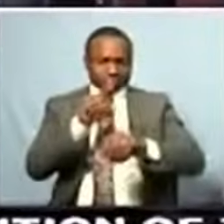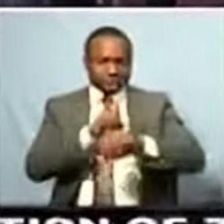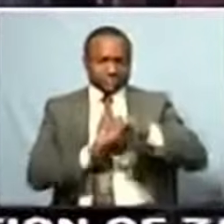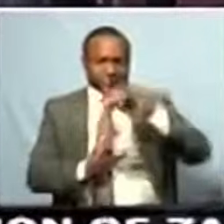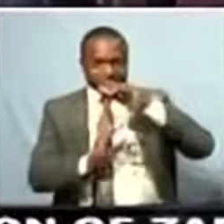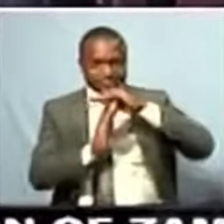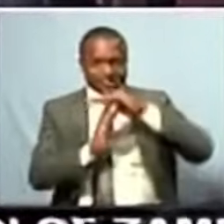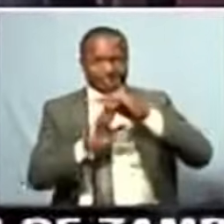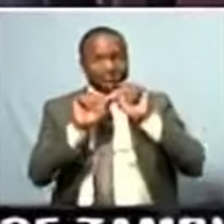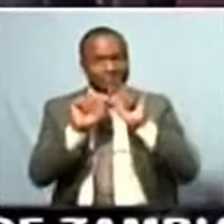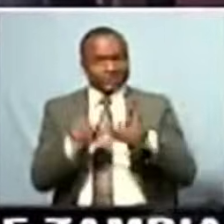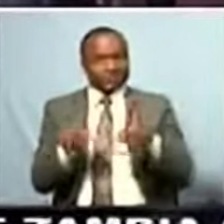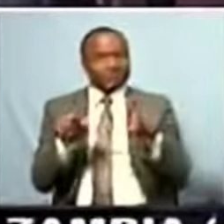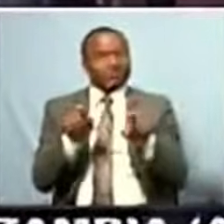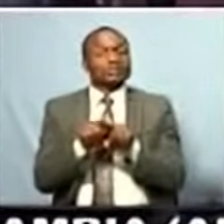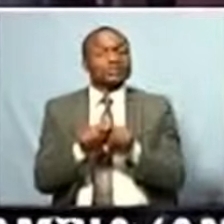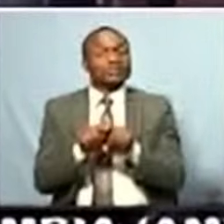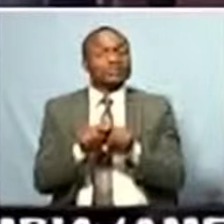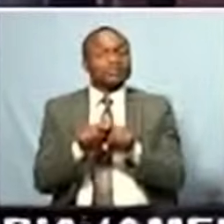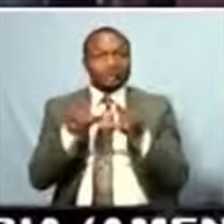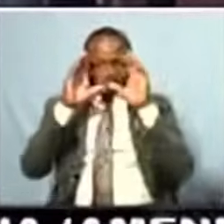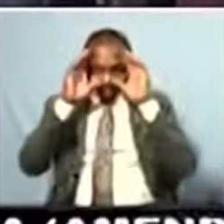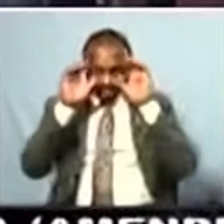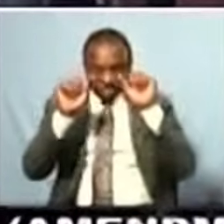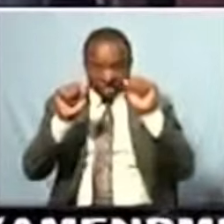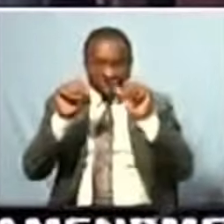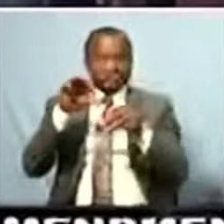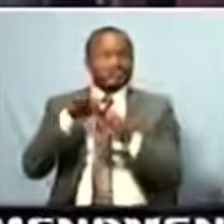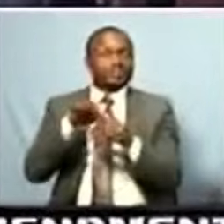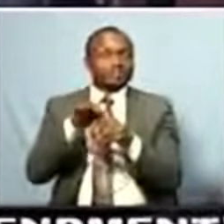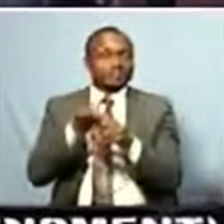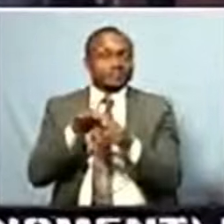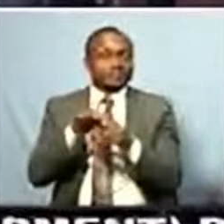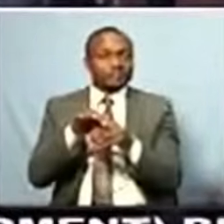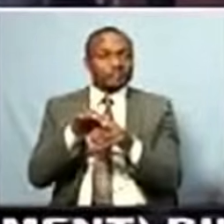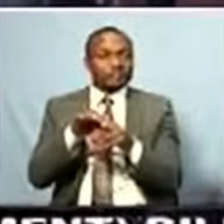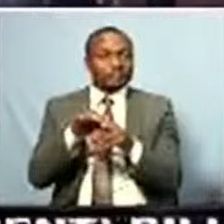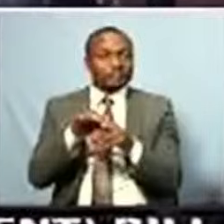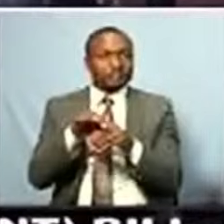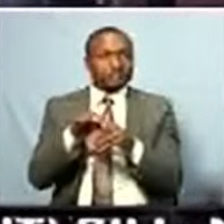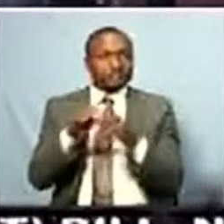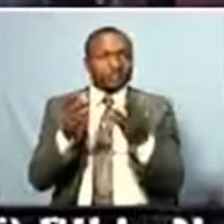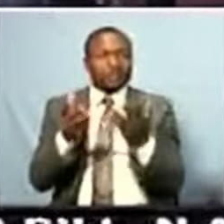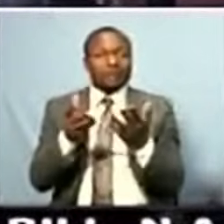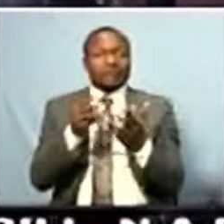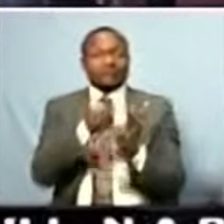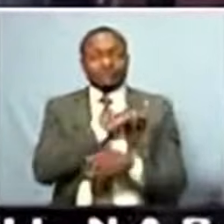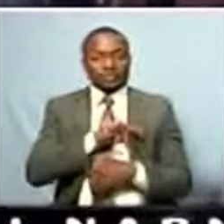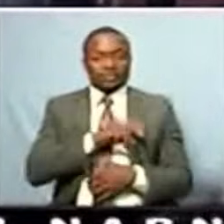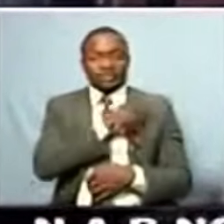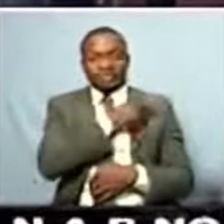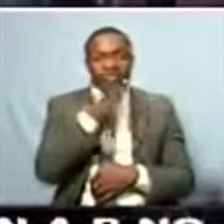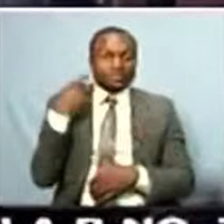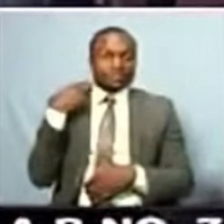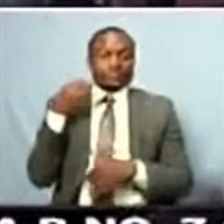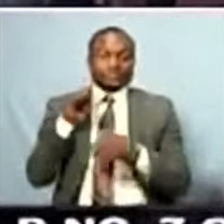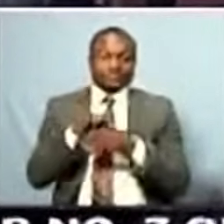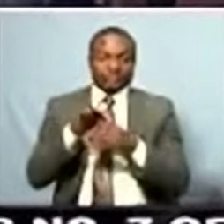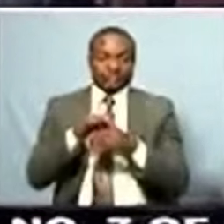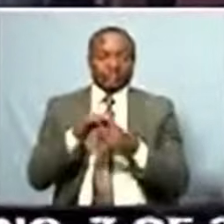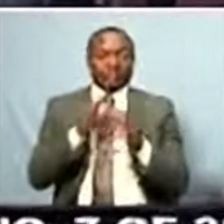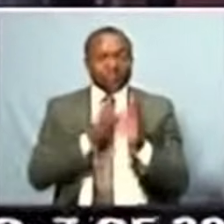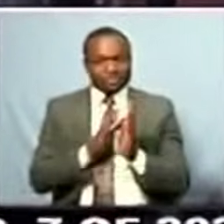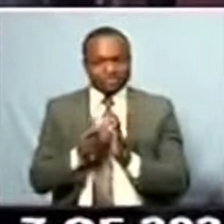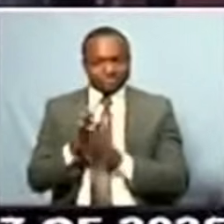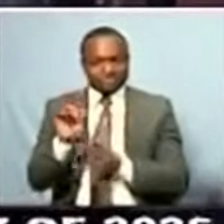limit, should it be the same for presidential elections as for parliamentary elections, given that the